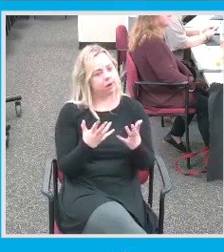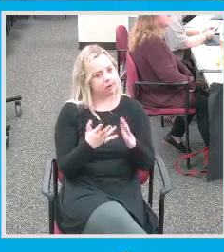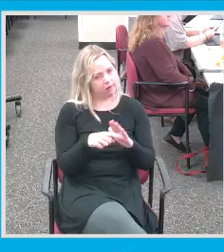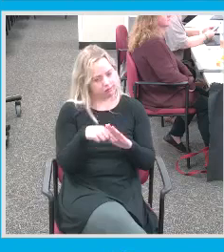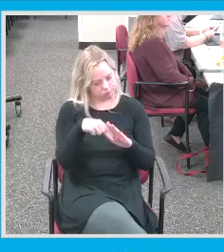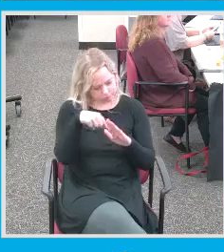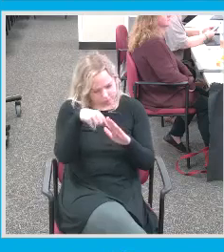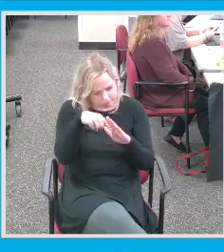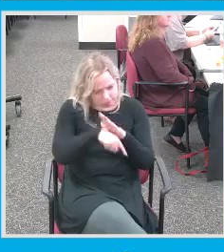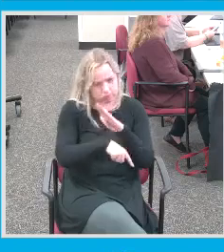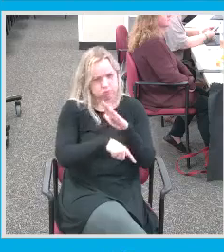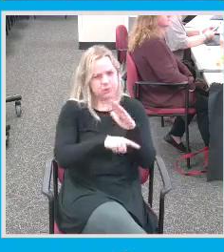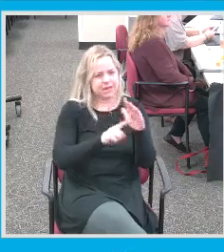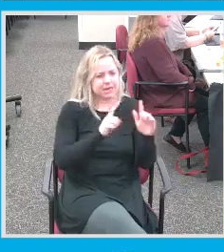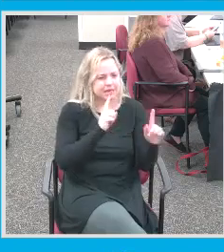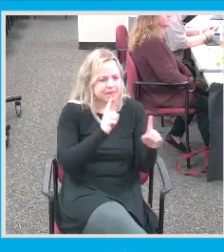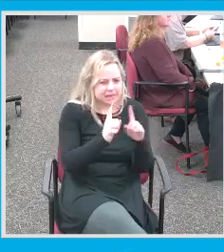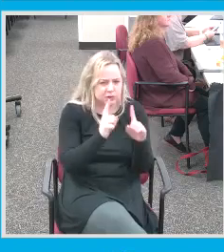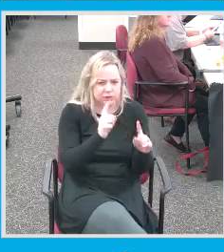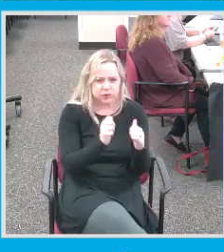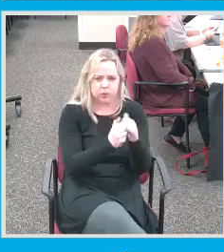interview with survivors